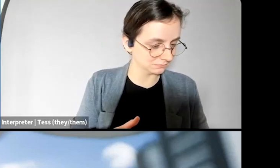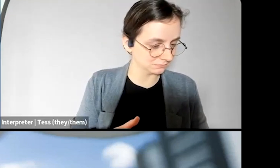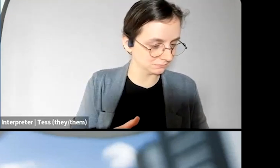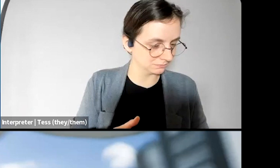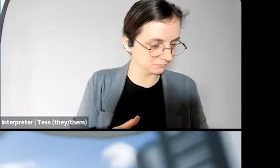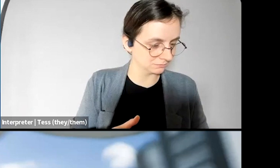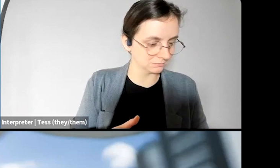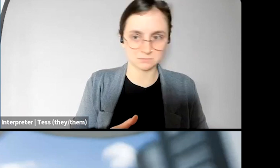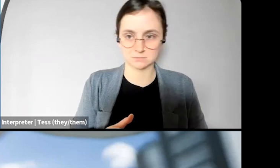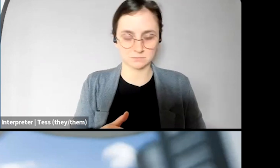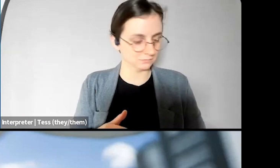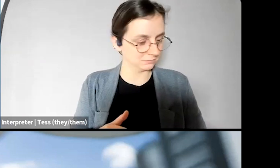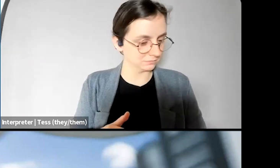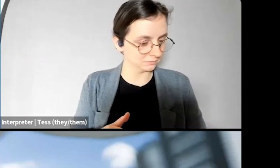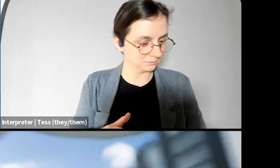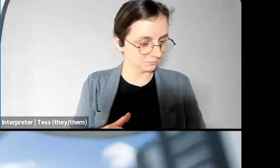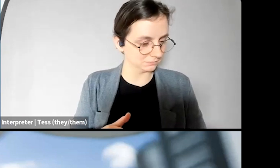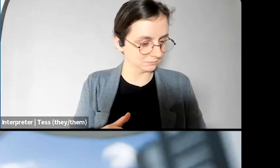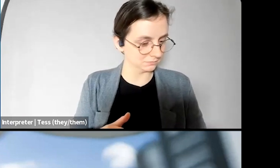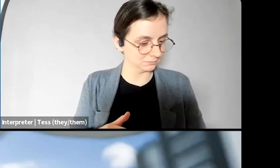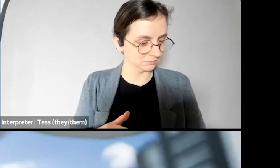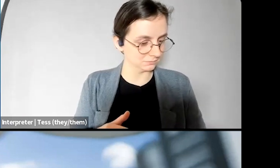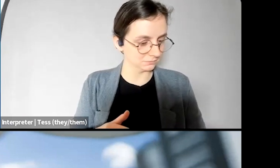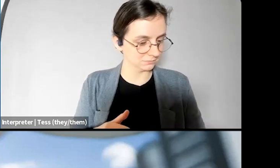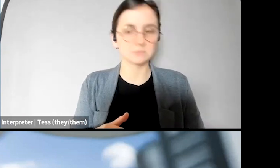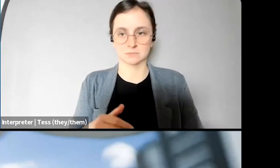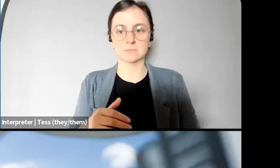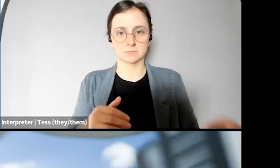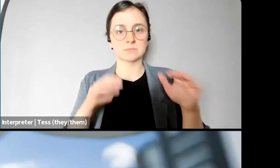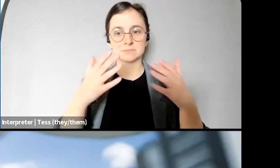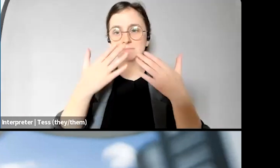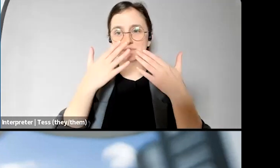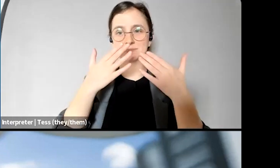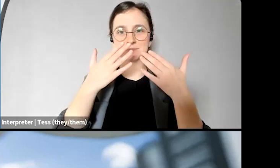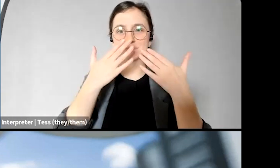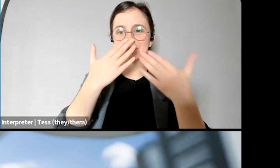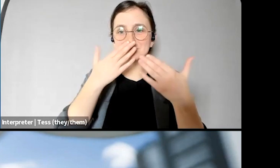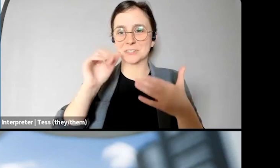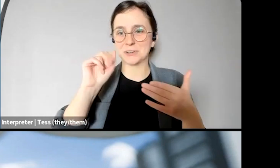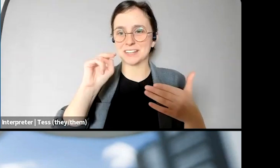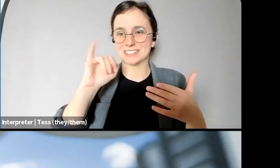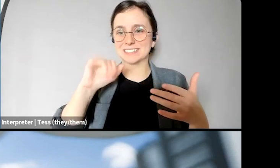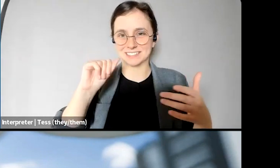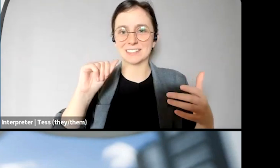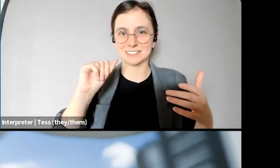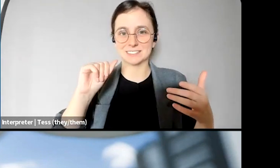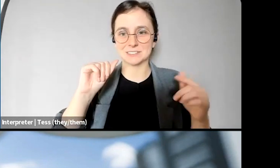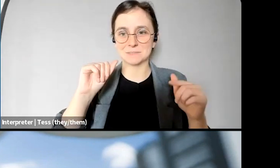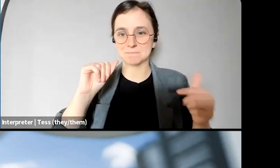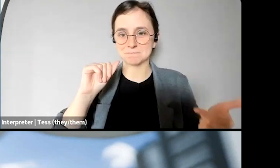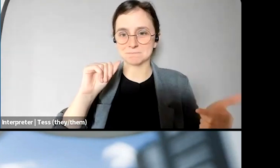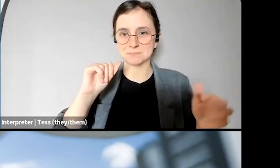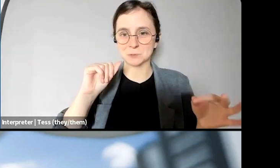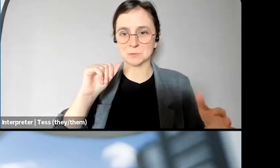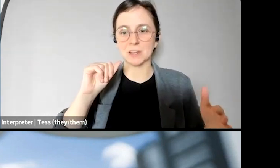All right, so thank you very much. Thank you, Laura, for that overview. And I'm Dr. Anita Everett. I work as the Center for Mental Health